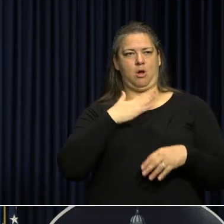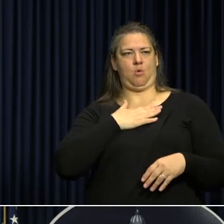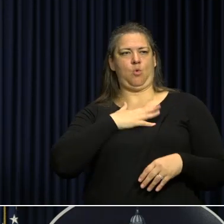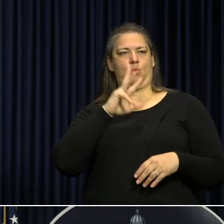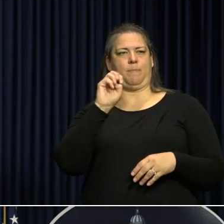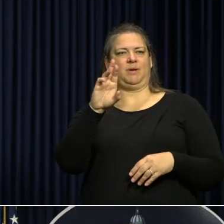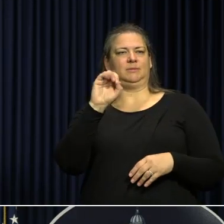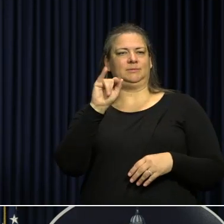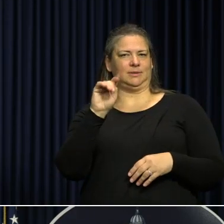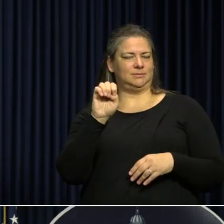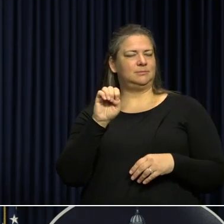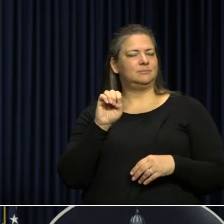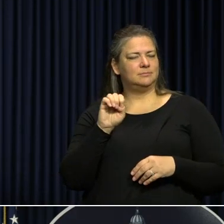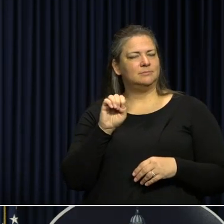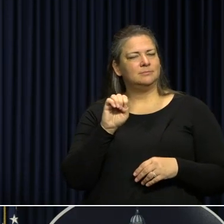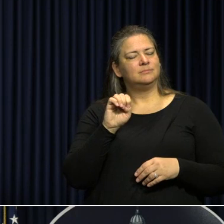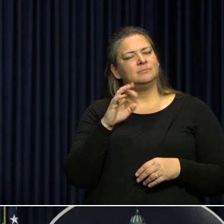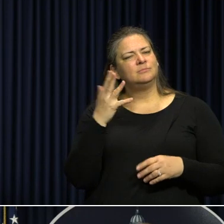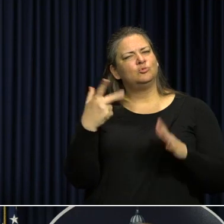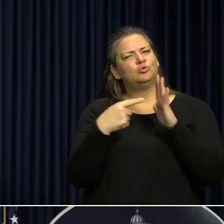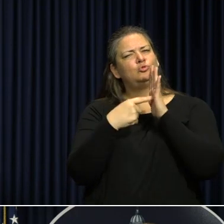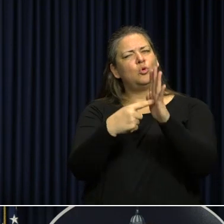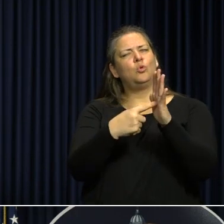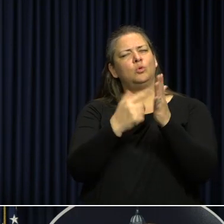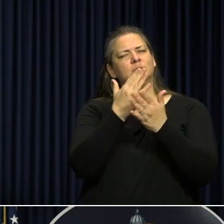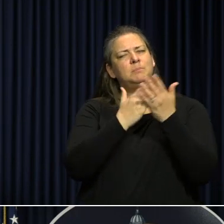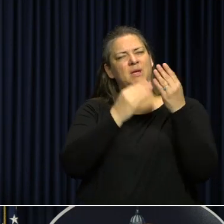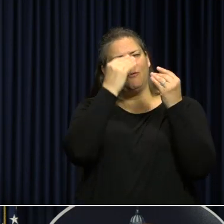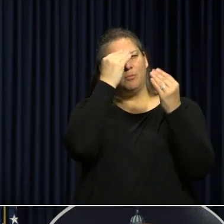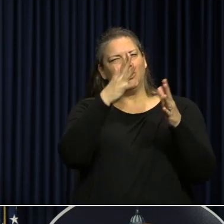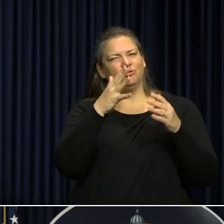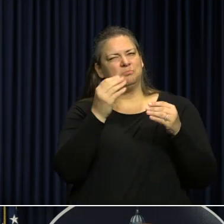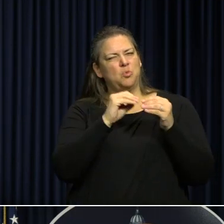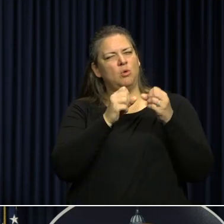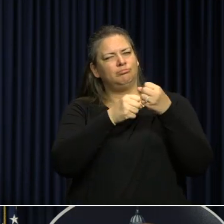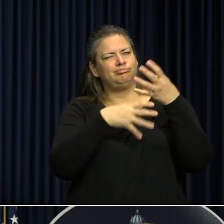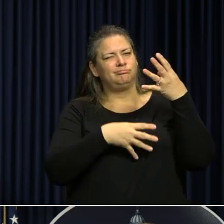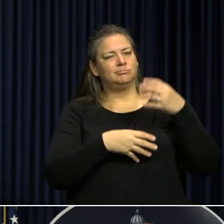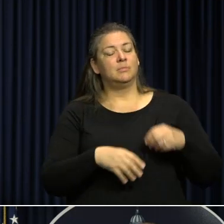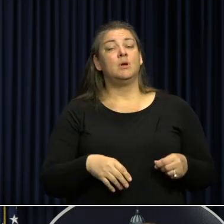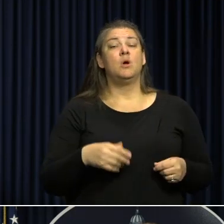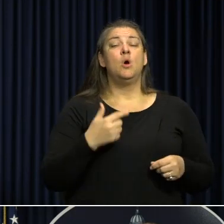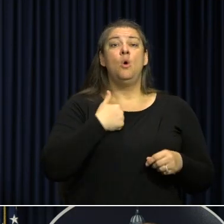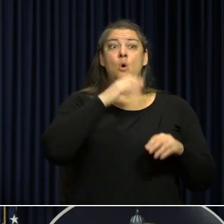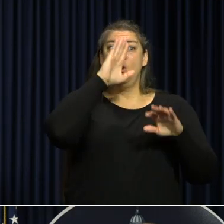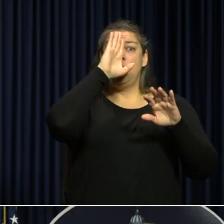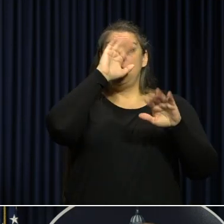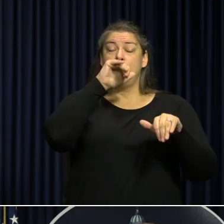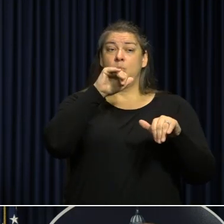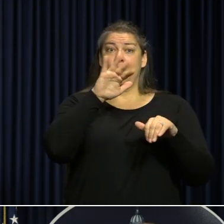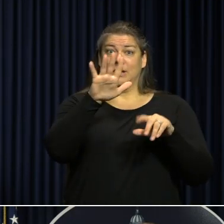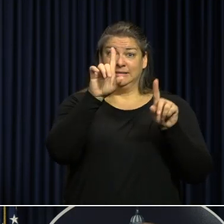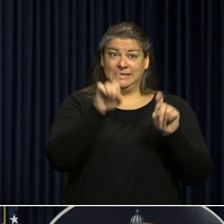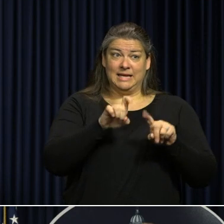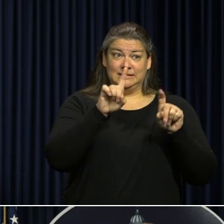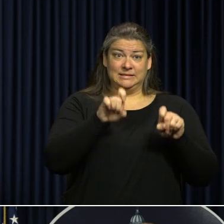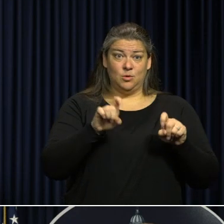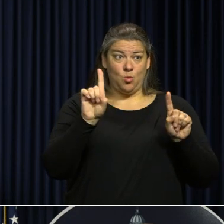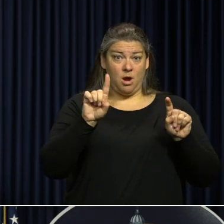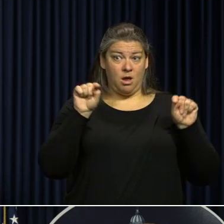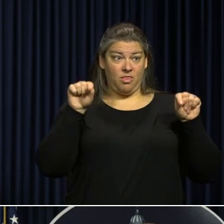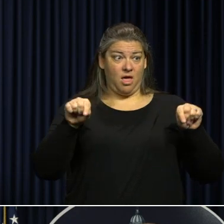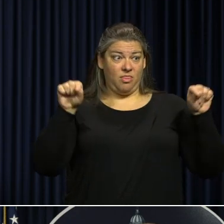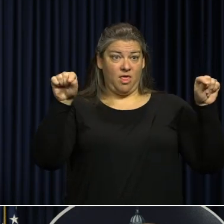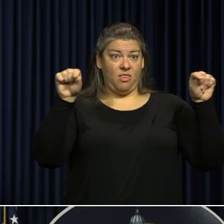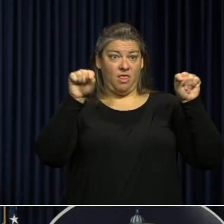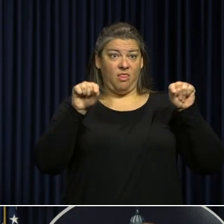website. Again, this just gives you some of the information. And folks, we hope that each week our number of testing sites will increase.